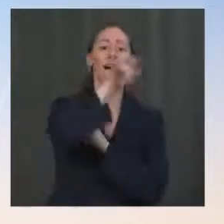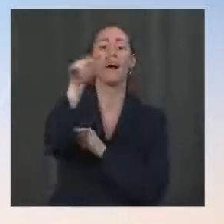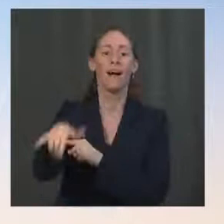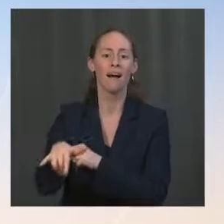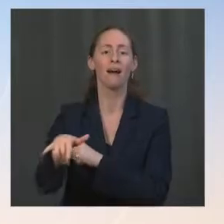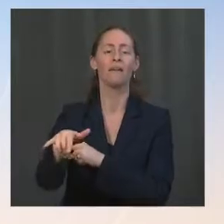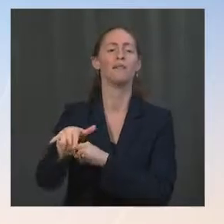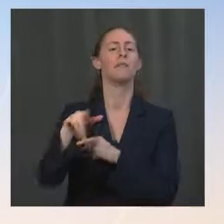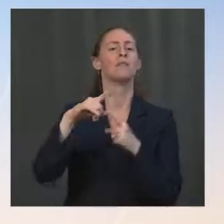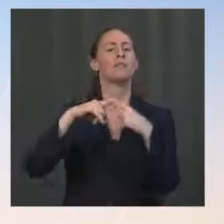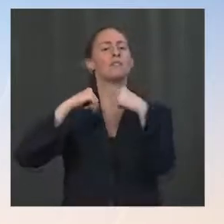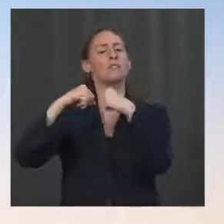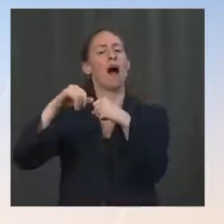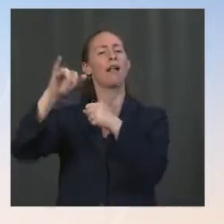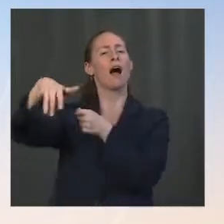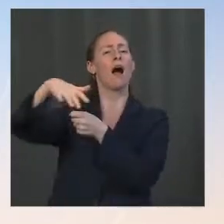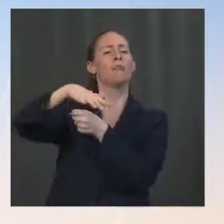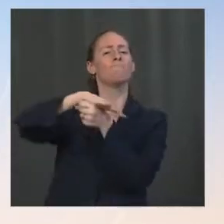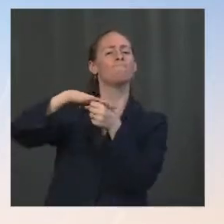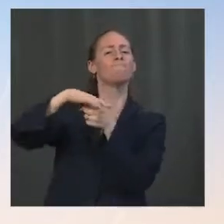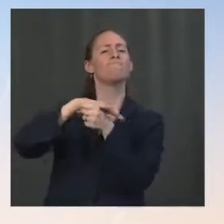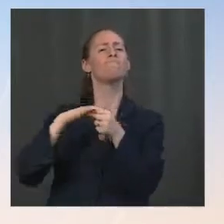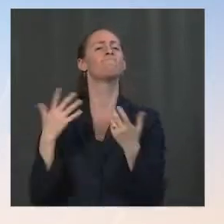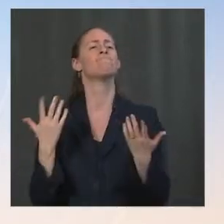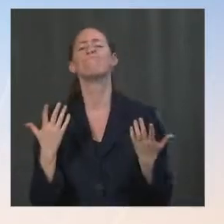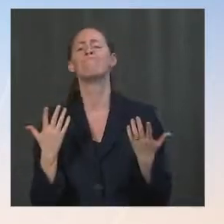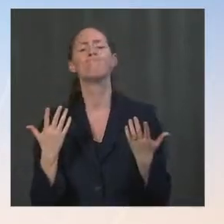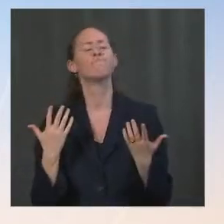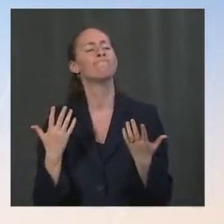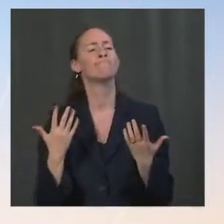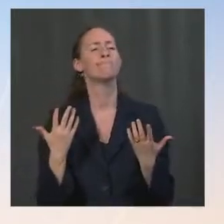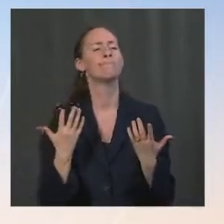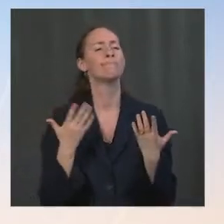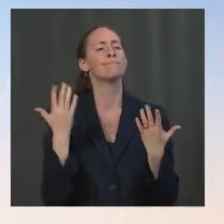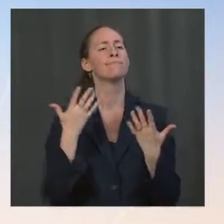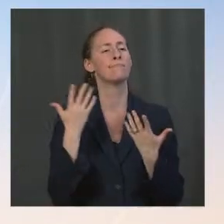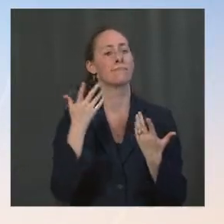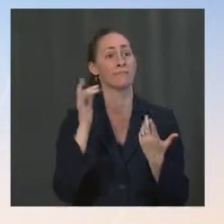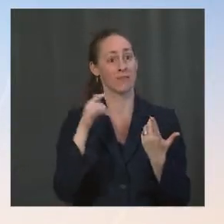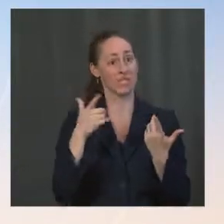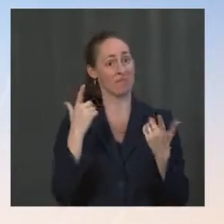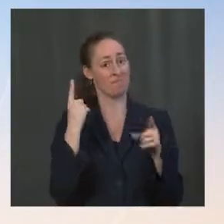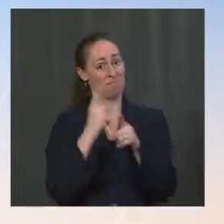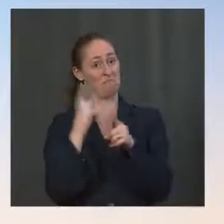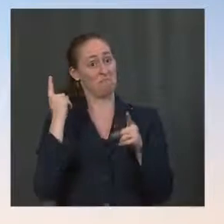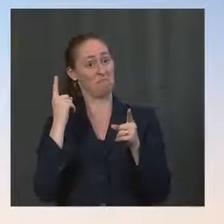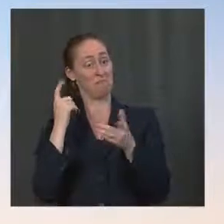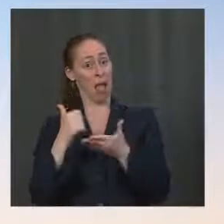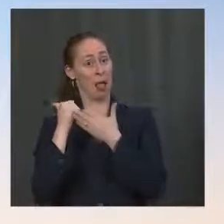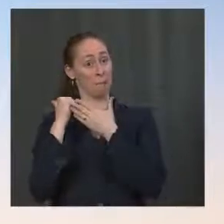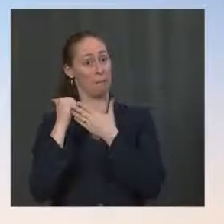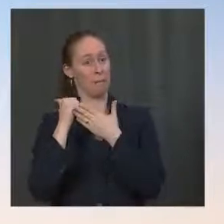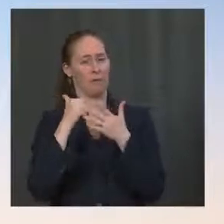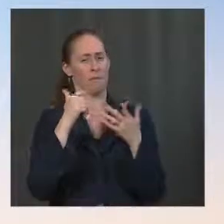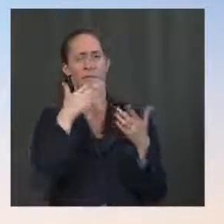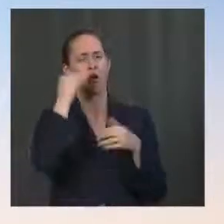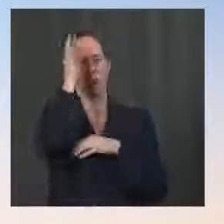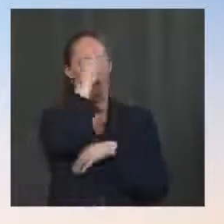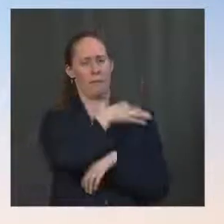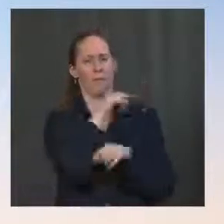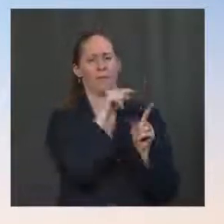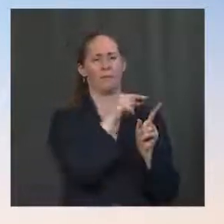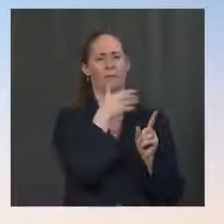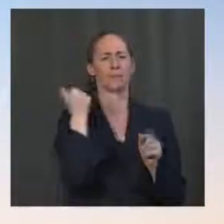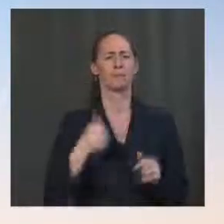place that would have been as effective in evacuating people who are located in Kabul. Really quick one. Yeah. The president said